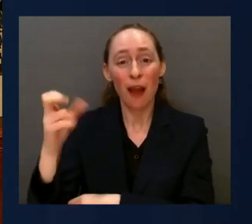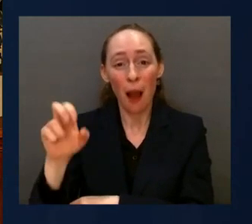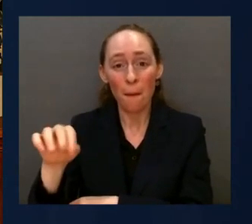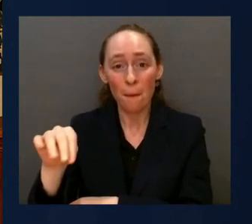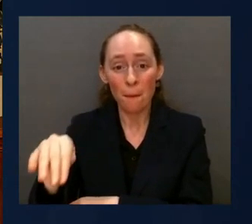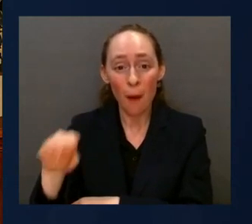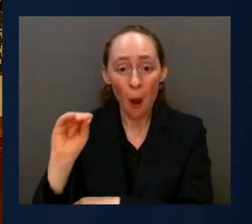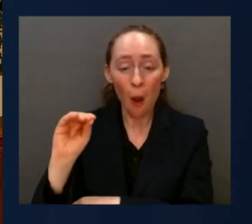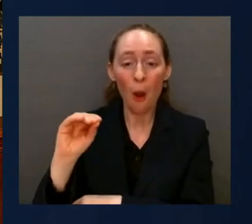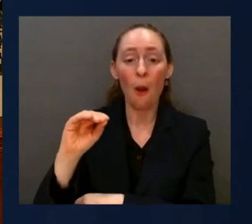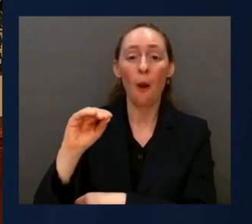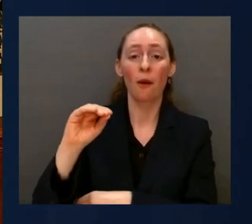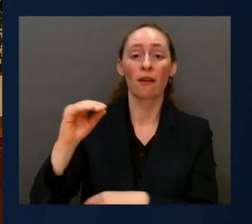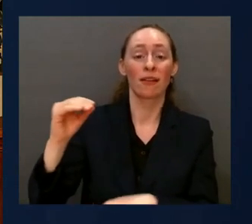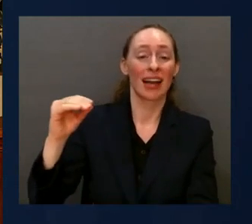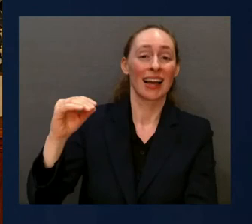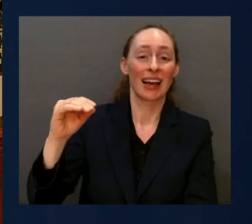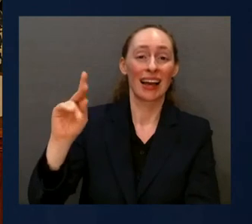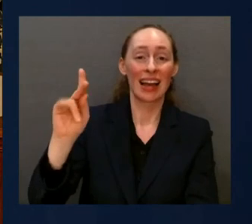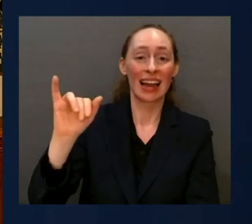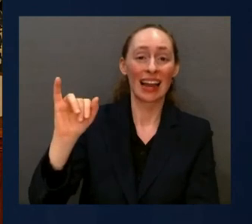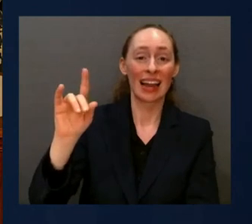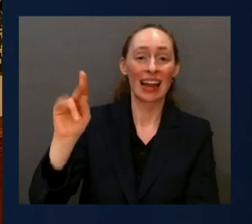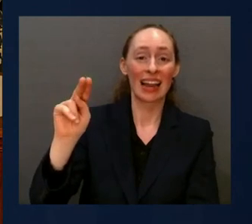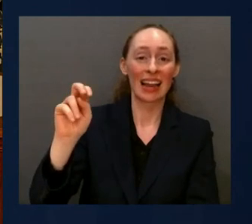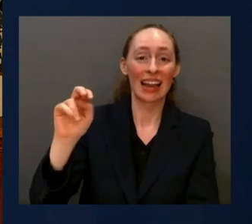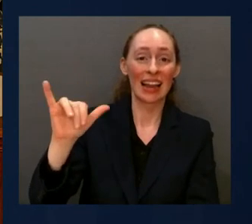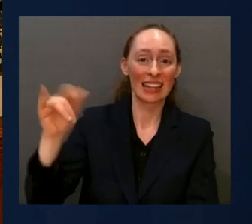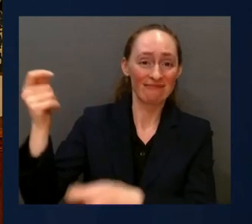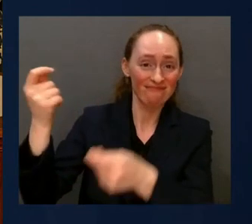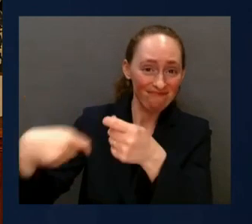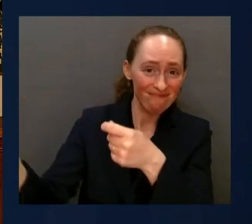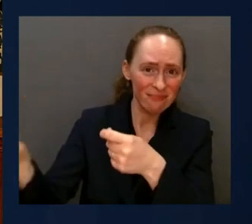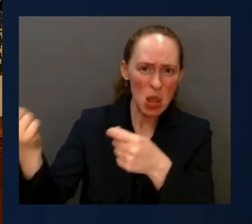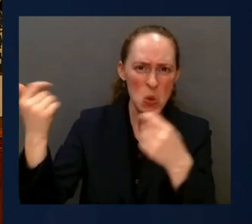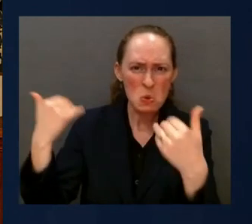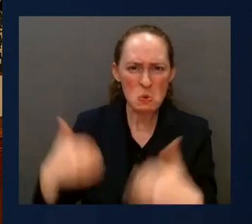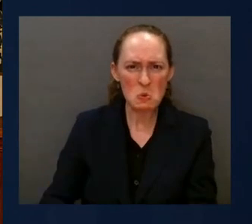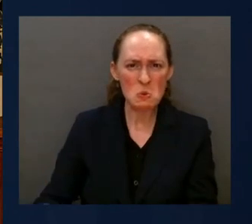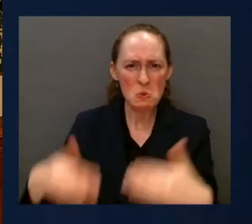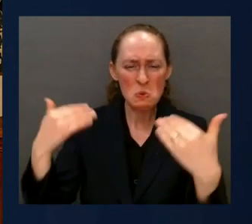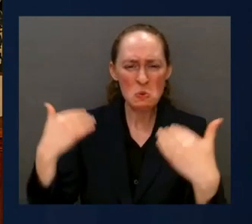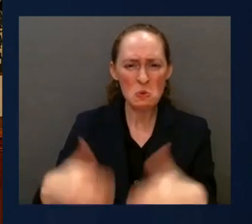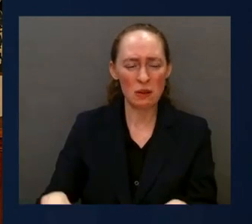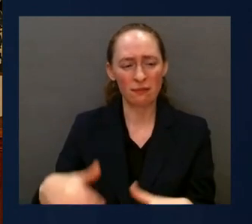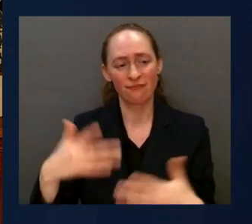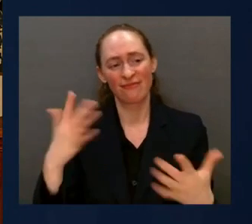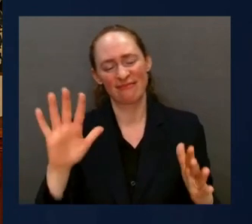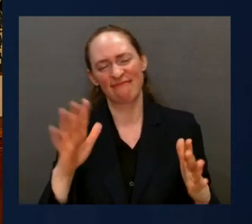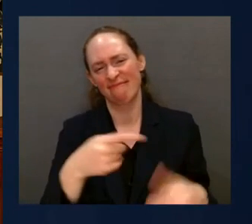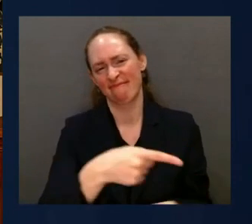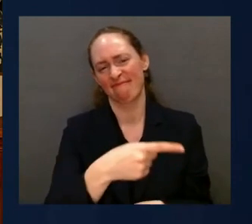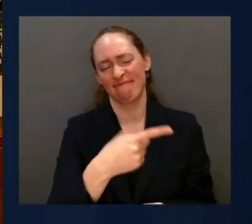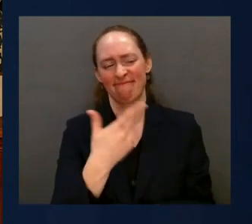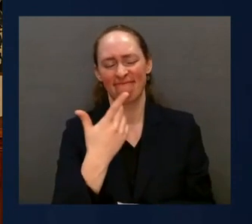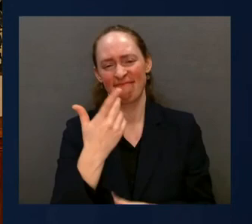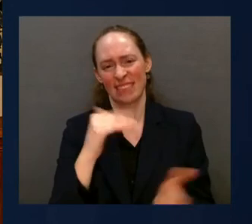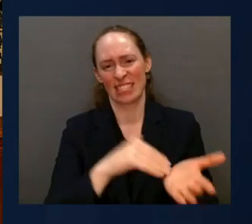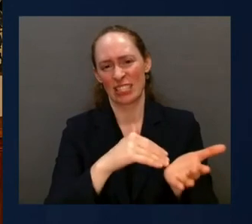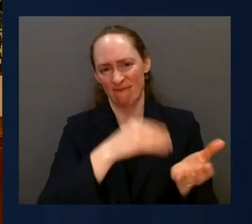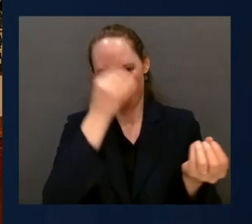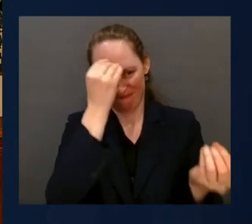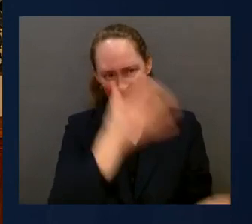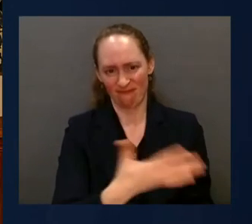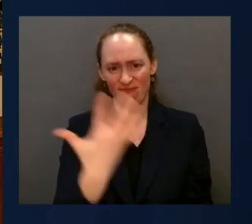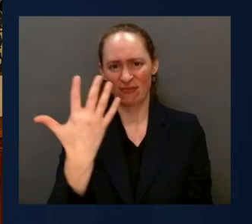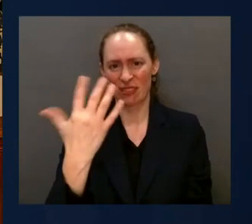rate. He wrote how, in the darkest moments, he thought, if she goes, I can't stay. Many of you have been through that as